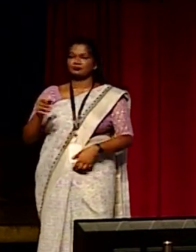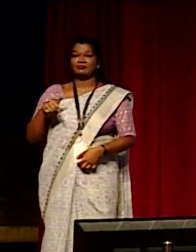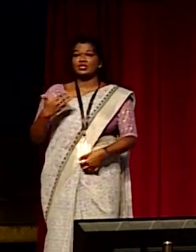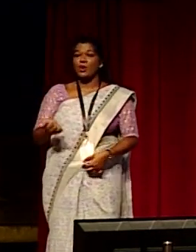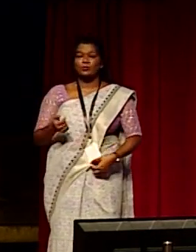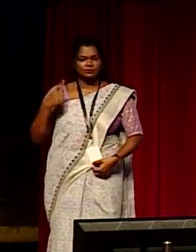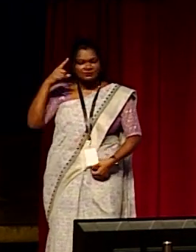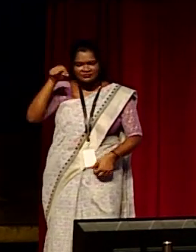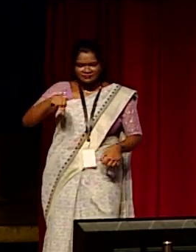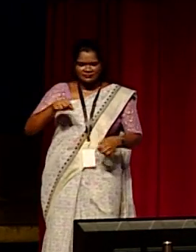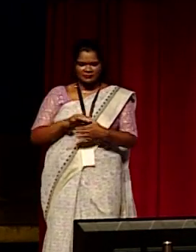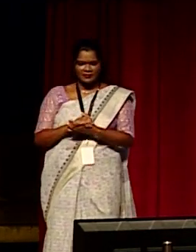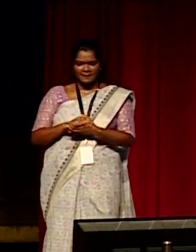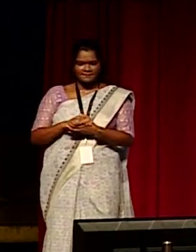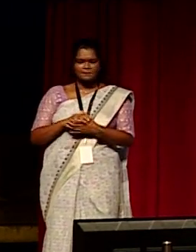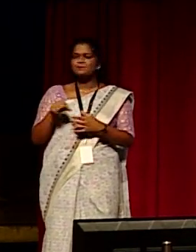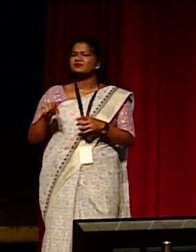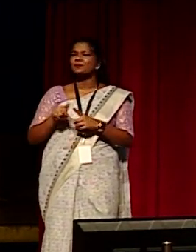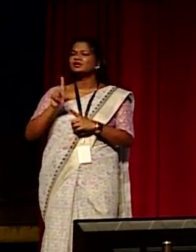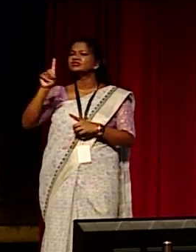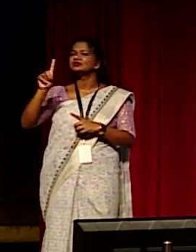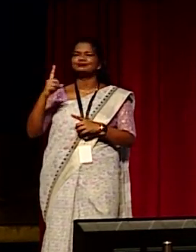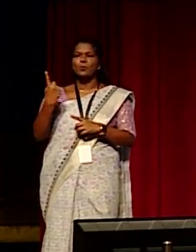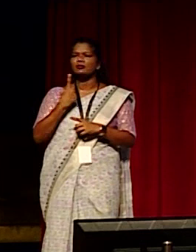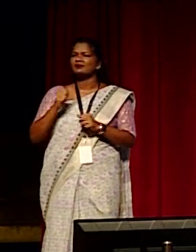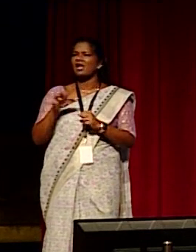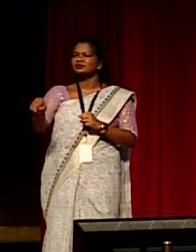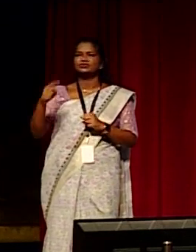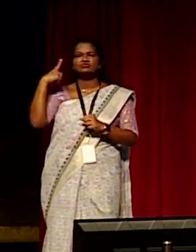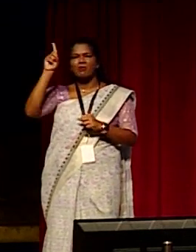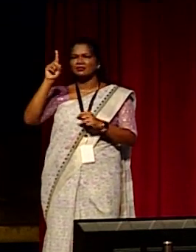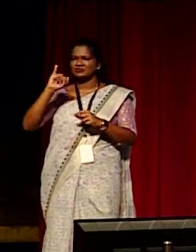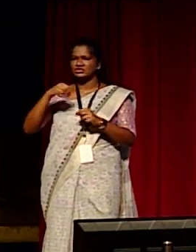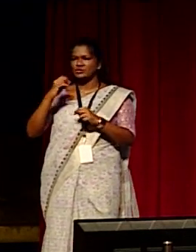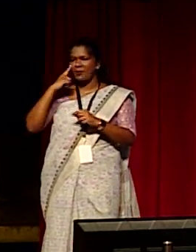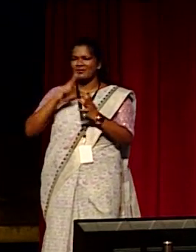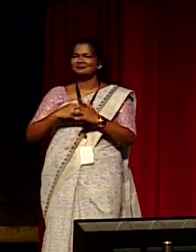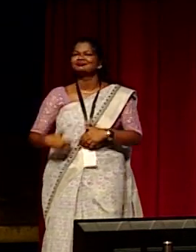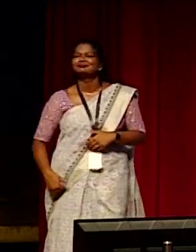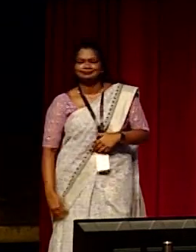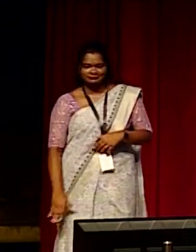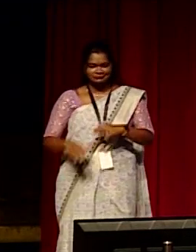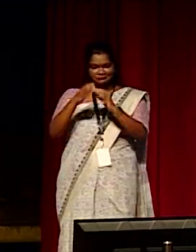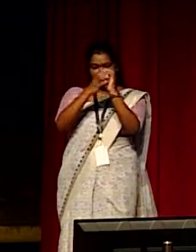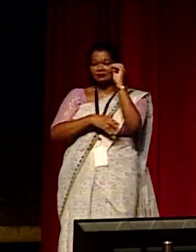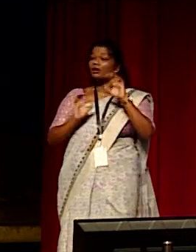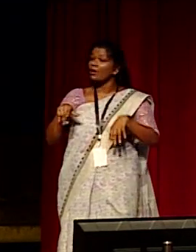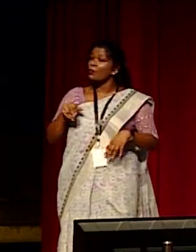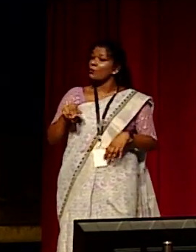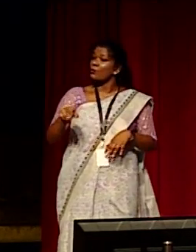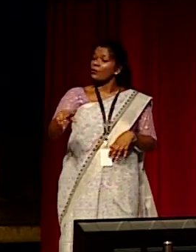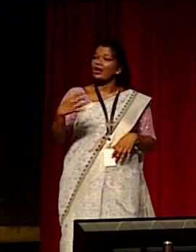Now, the gait with this single-axis knee joint, person walked with a stiff knee, which